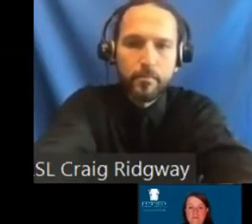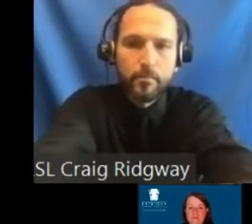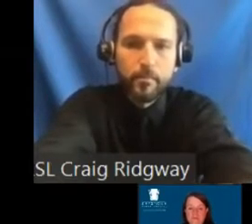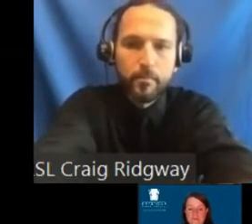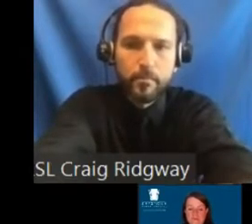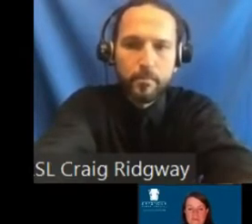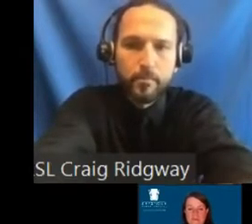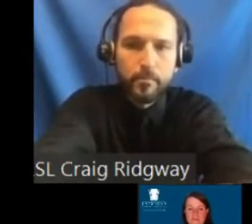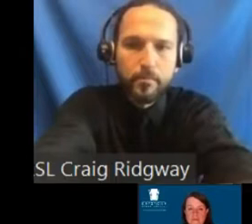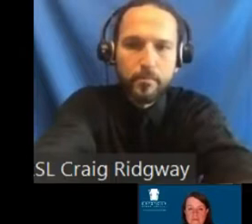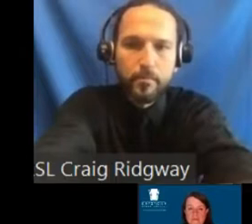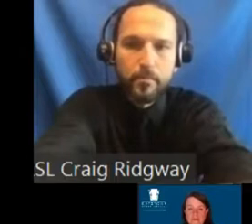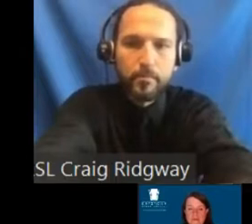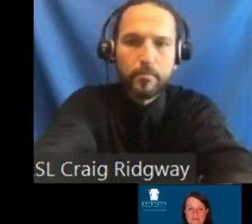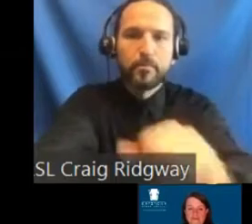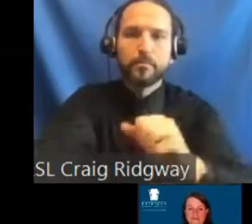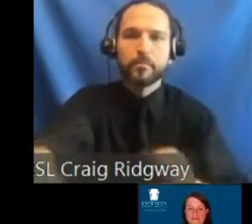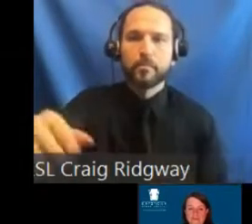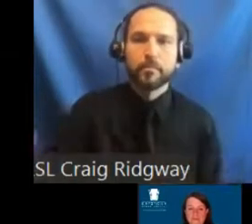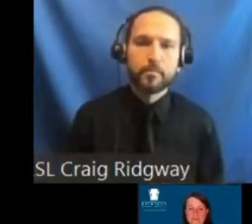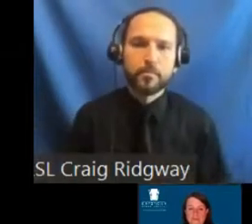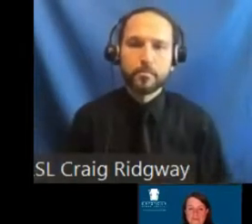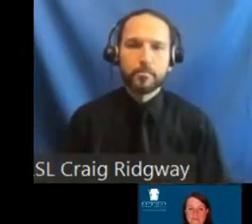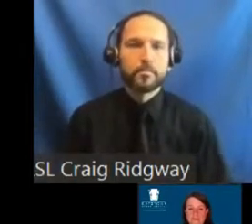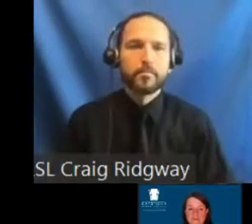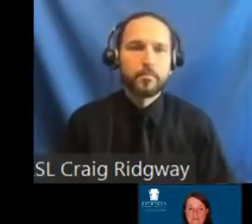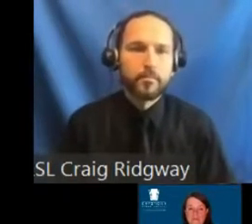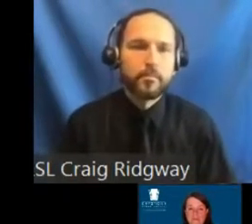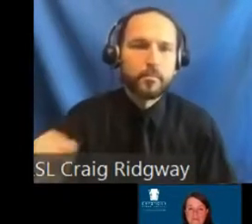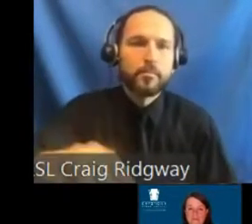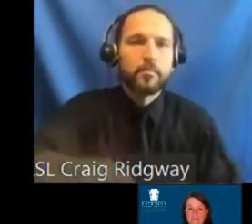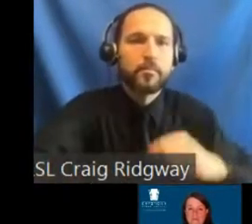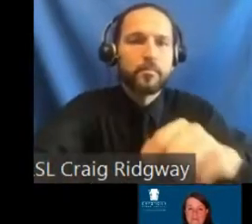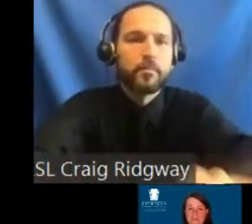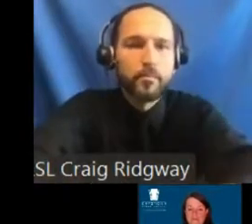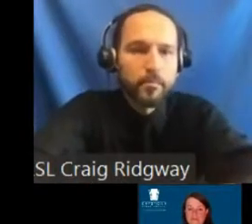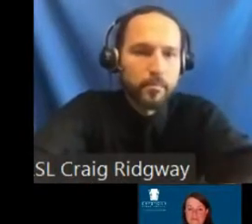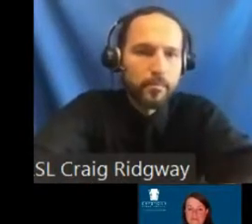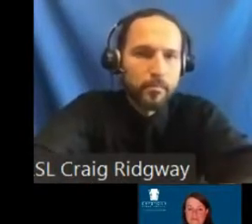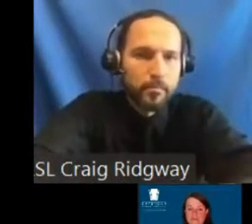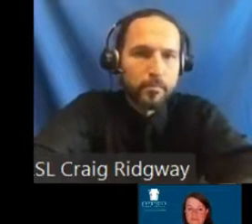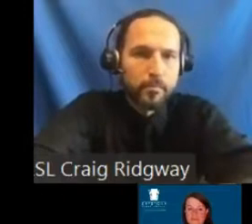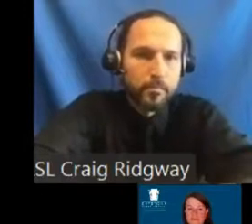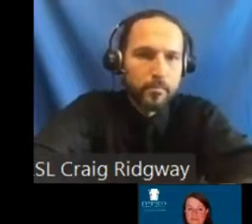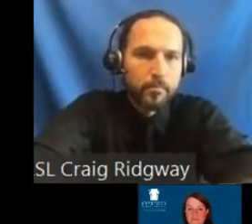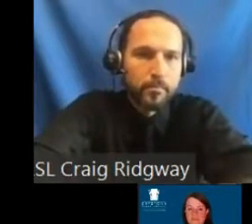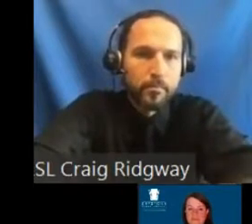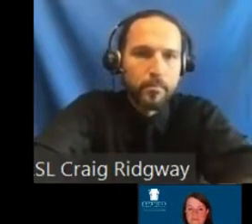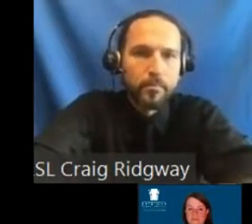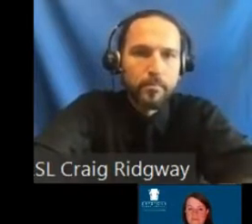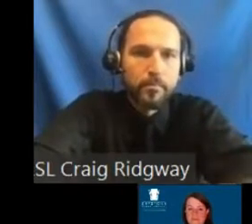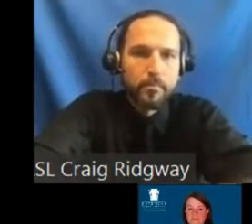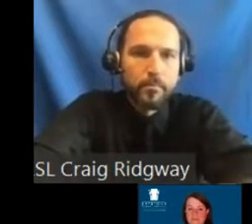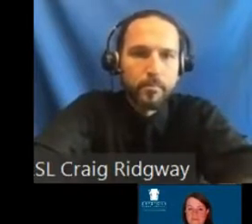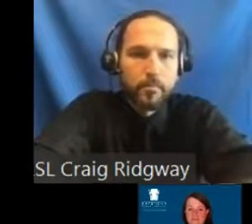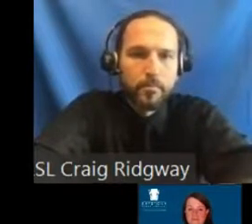a little bit of what we say, a little more of what we read, a little more of what we write, but most